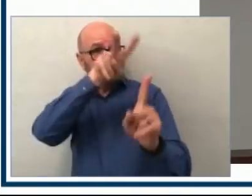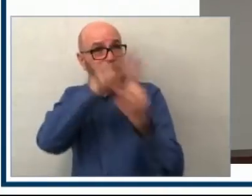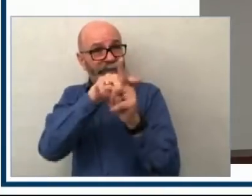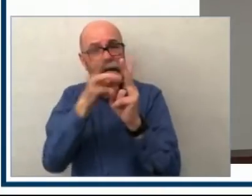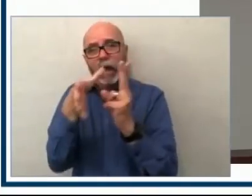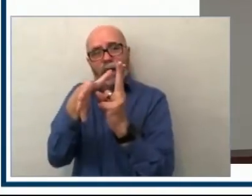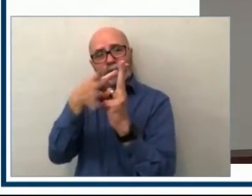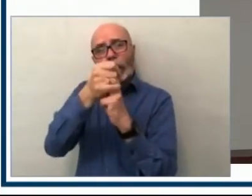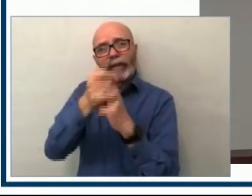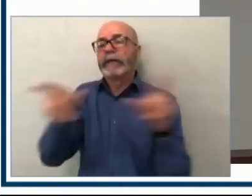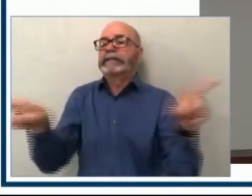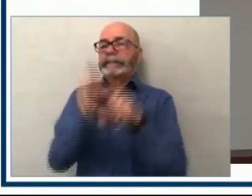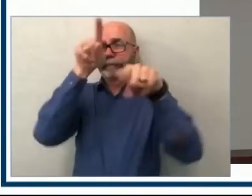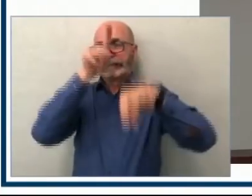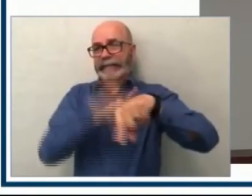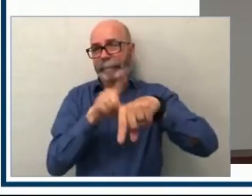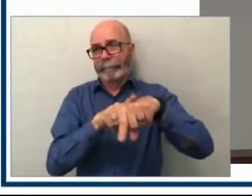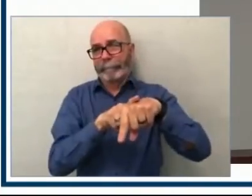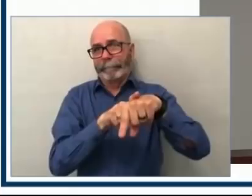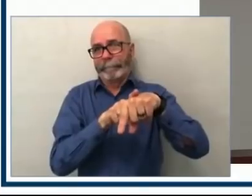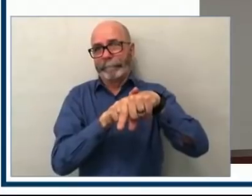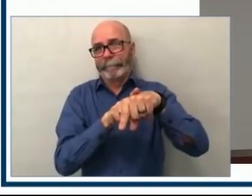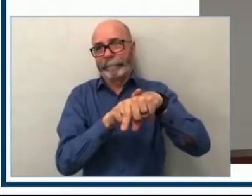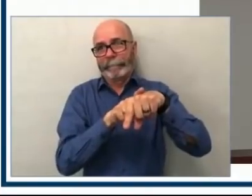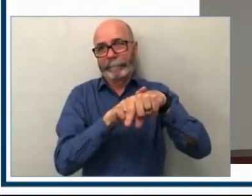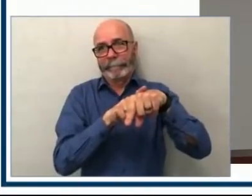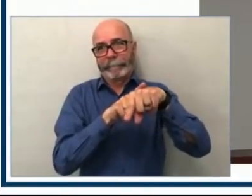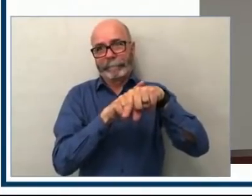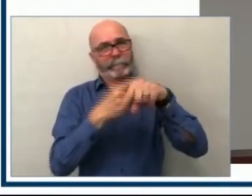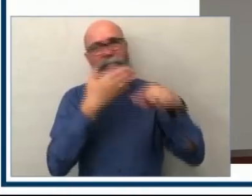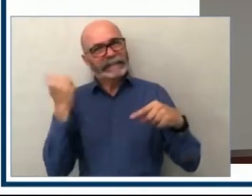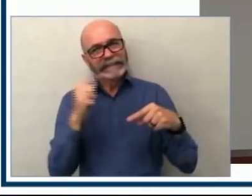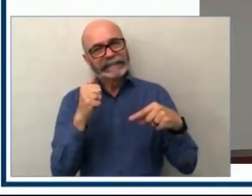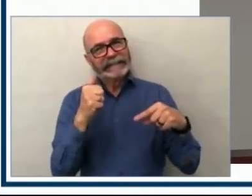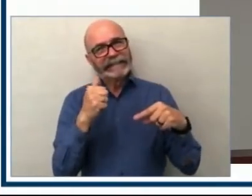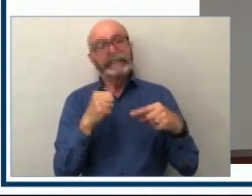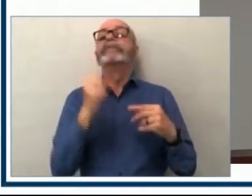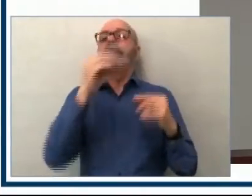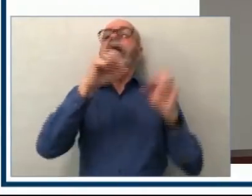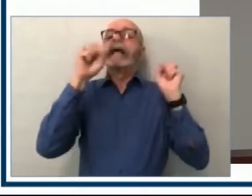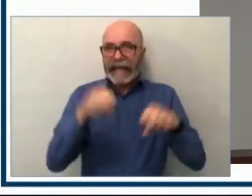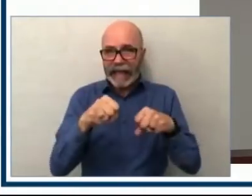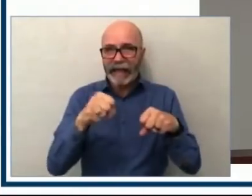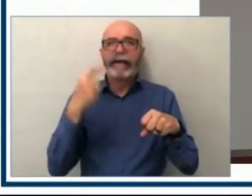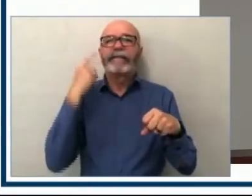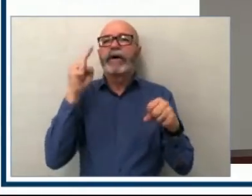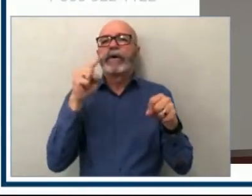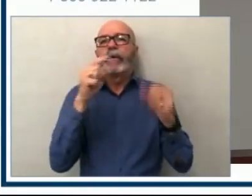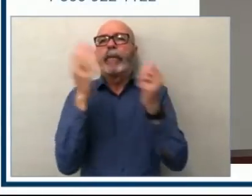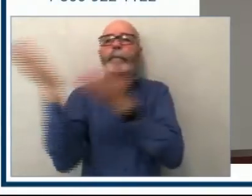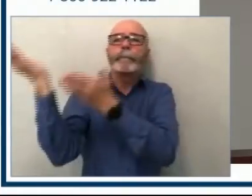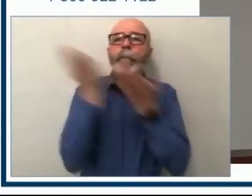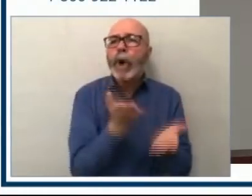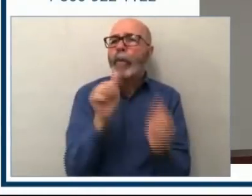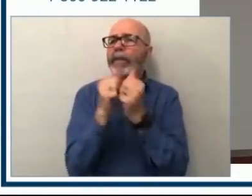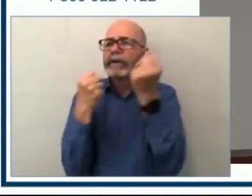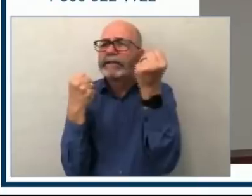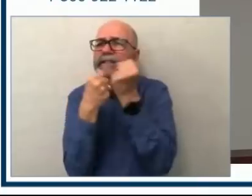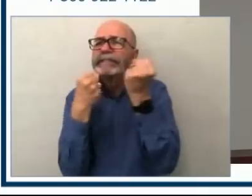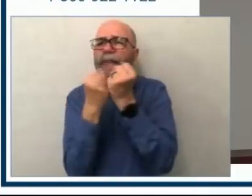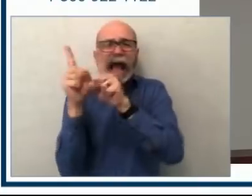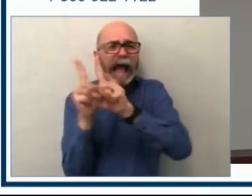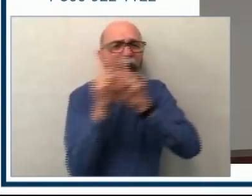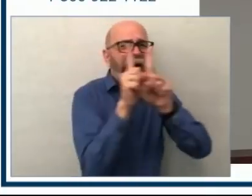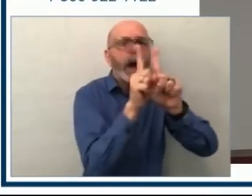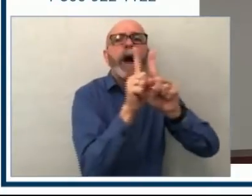vaccine. You can bring one support person to assist you on the day of your appointment. That individual, however, is not eligible to receive